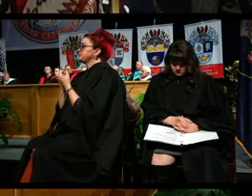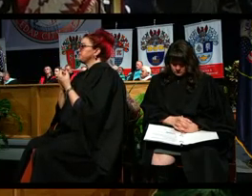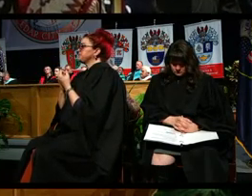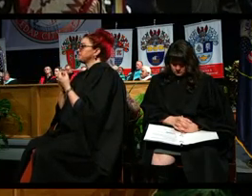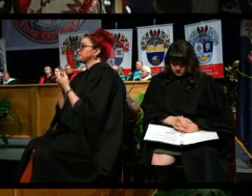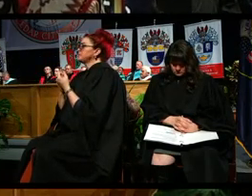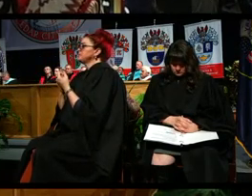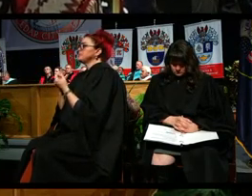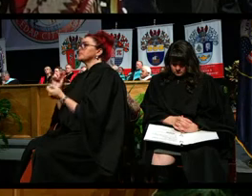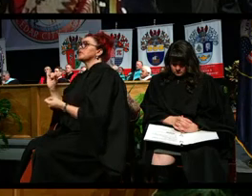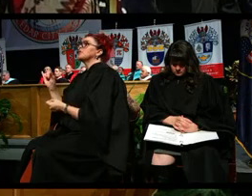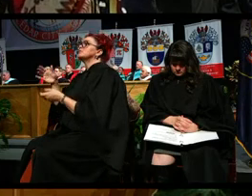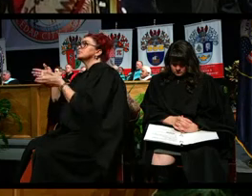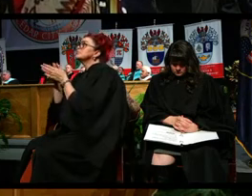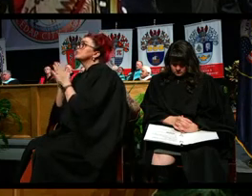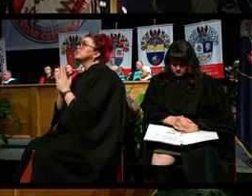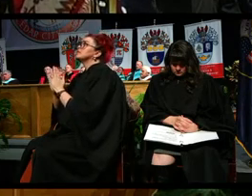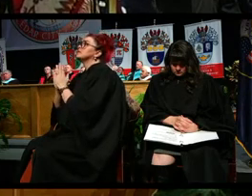I also pray